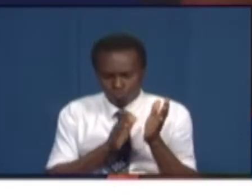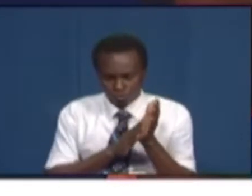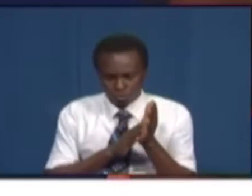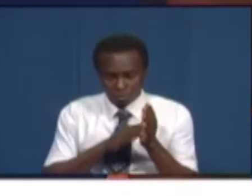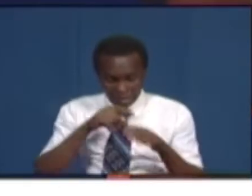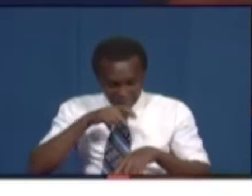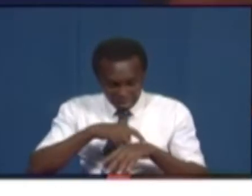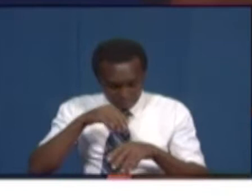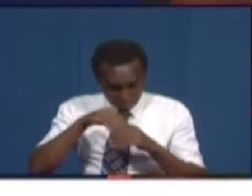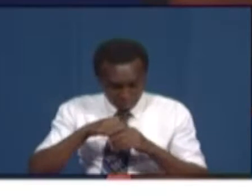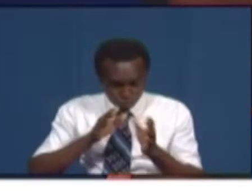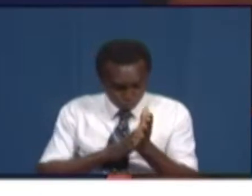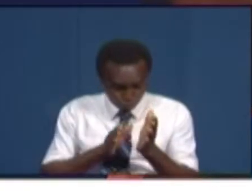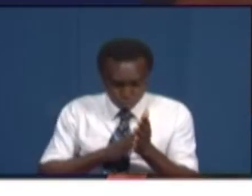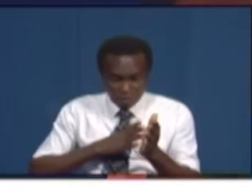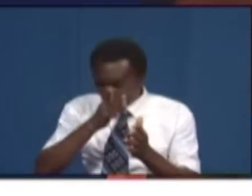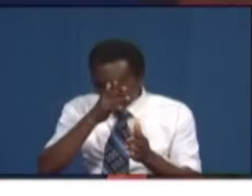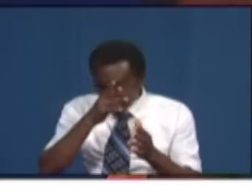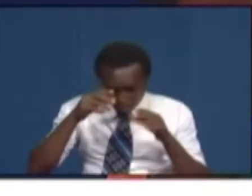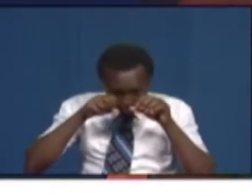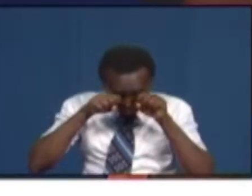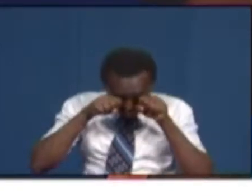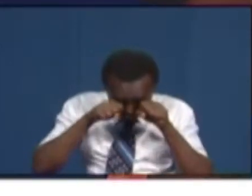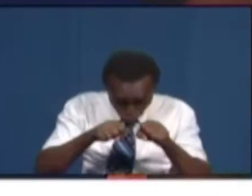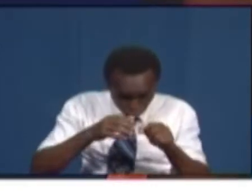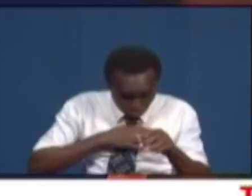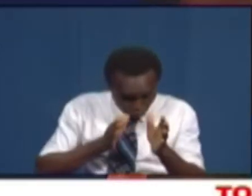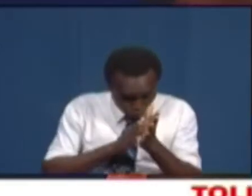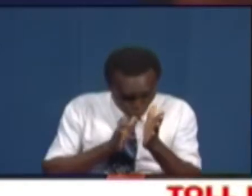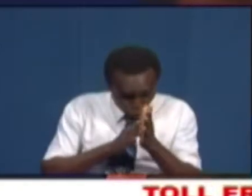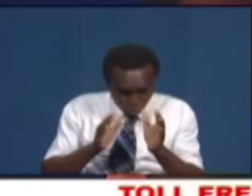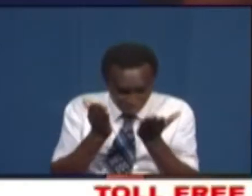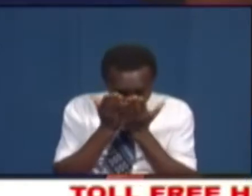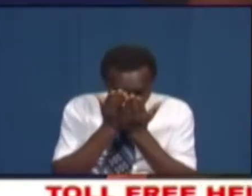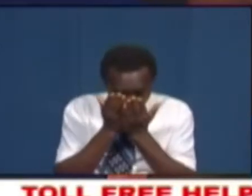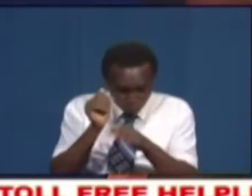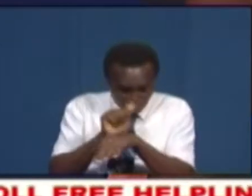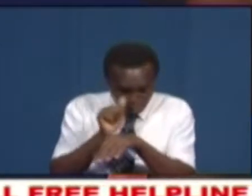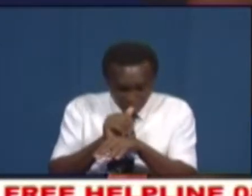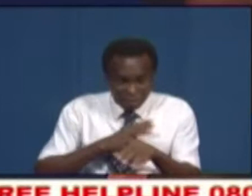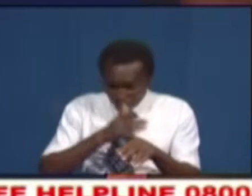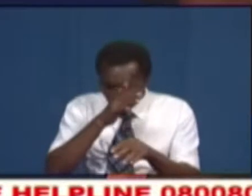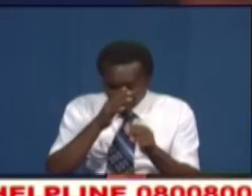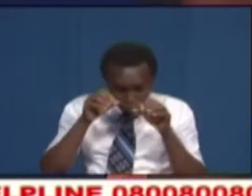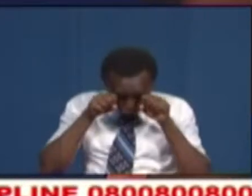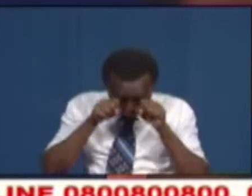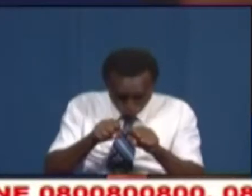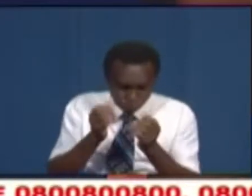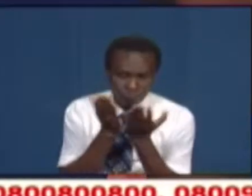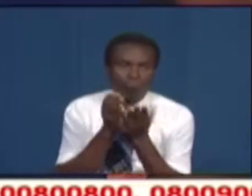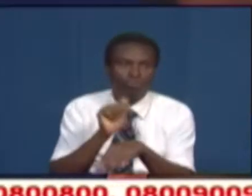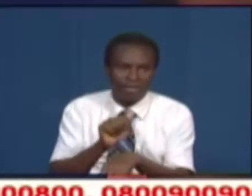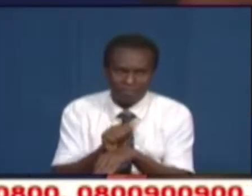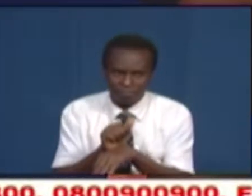So for me, it was a big thing for me, academic performance. So whenever, whenever the term ends and my